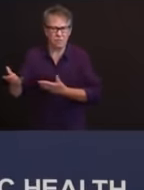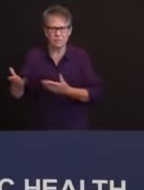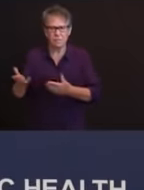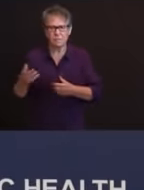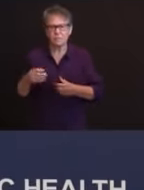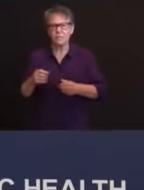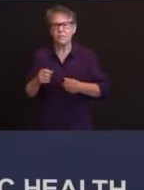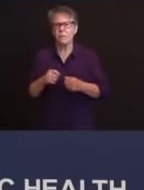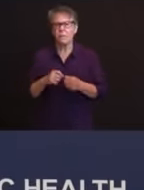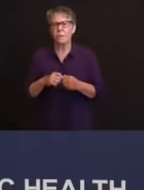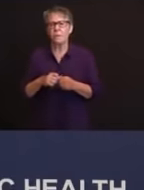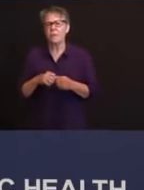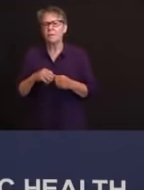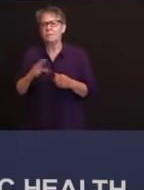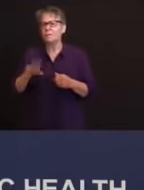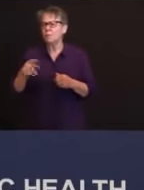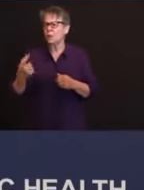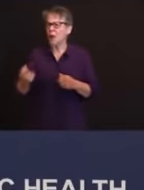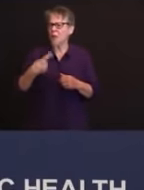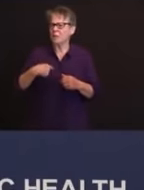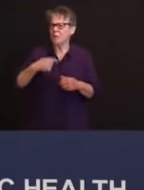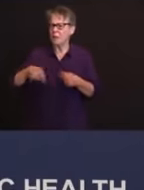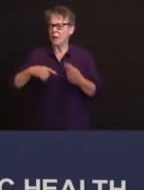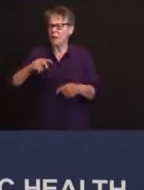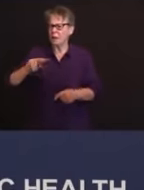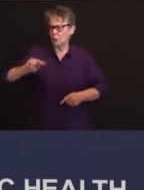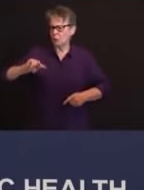lowered. I don't agree with their decision.